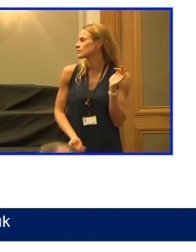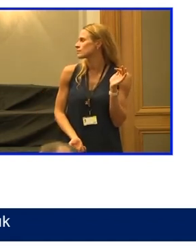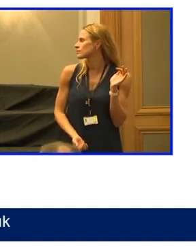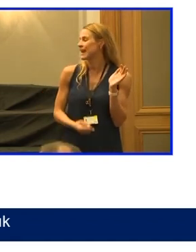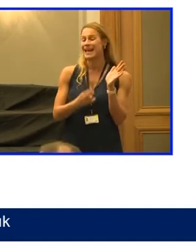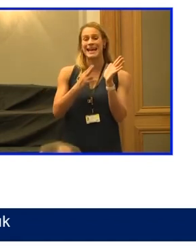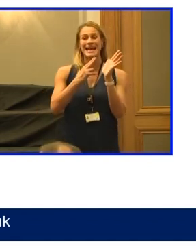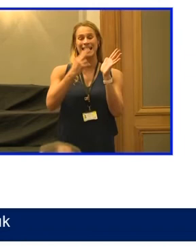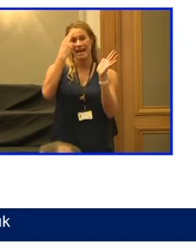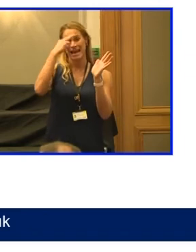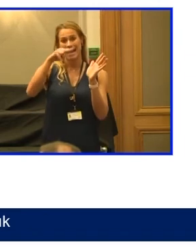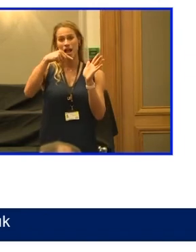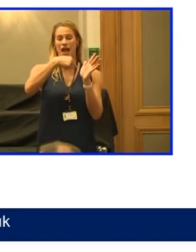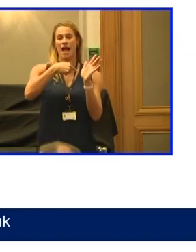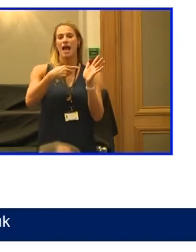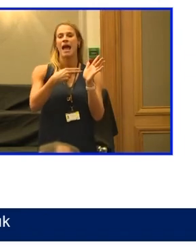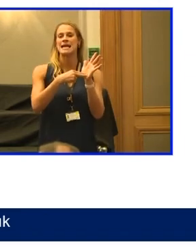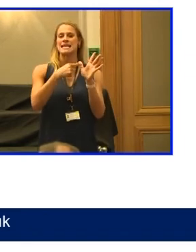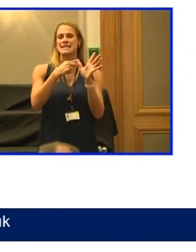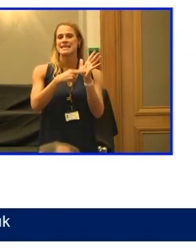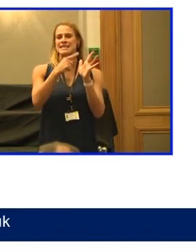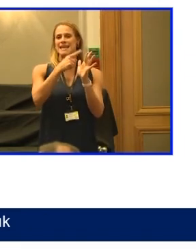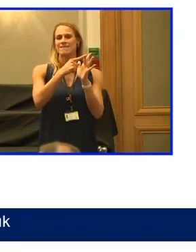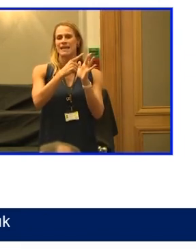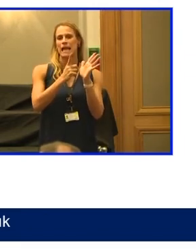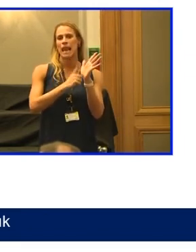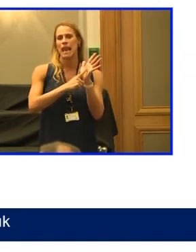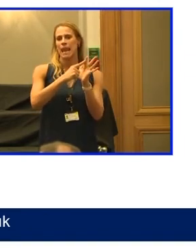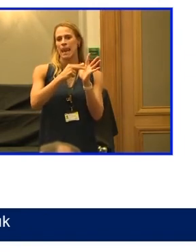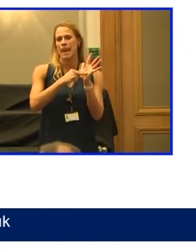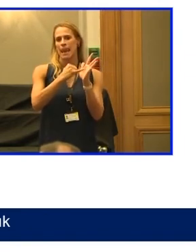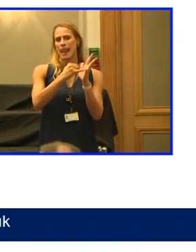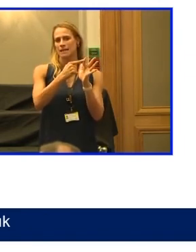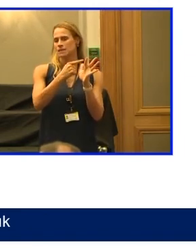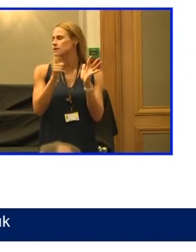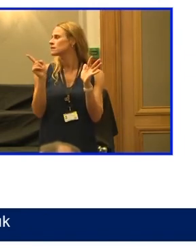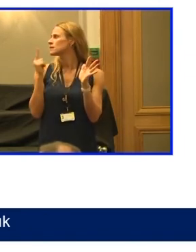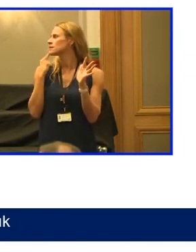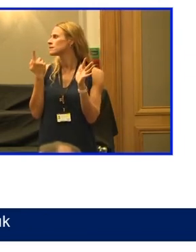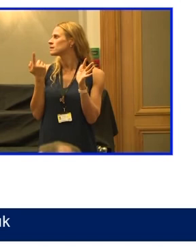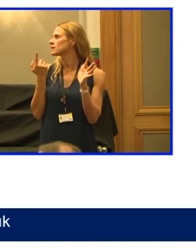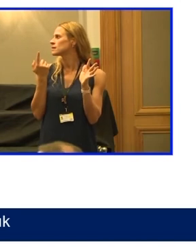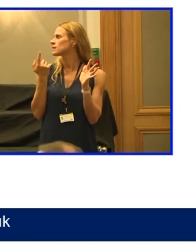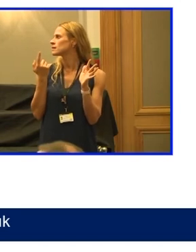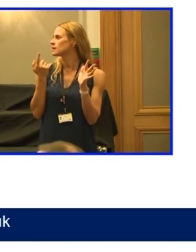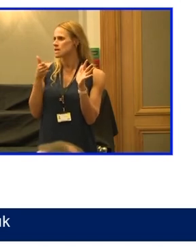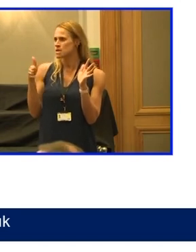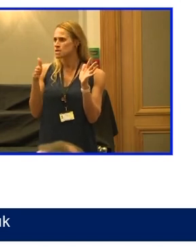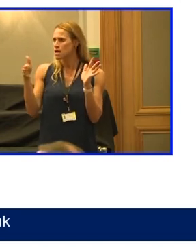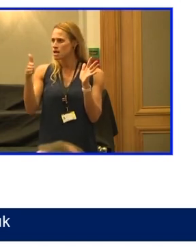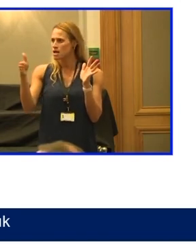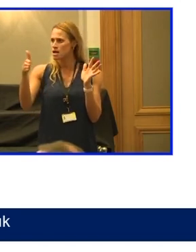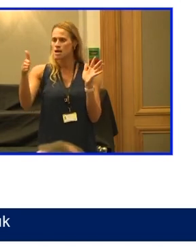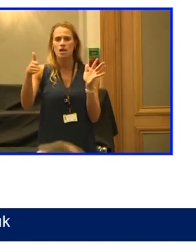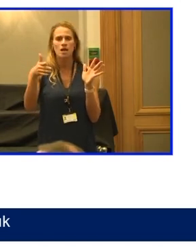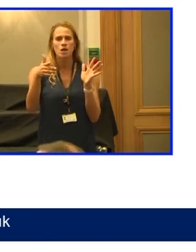with the camera to read it. With the pass, please. So what I'm going to do, so some audio description. Teclo is moving to the middle of the room as Teclo walks through. He's going to be